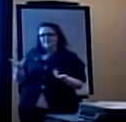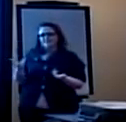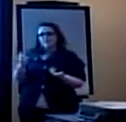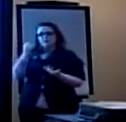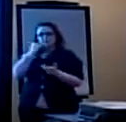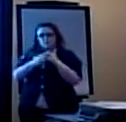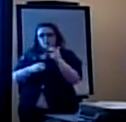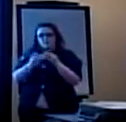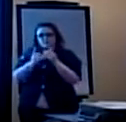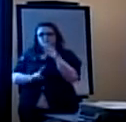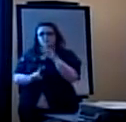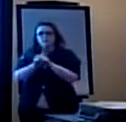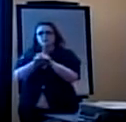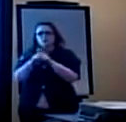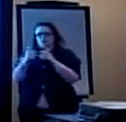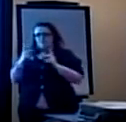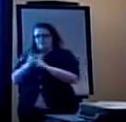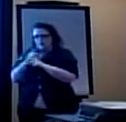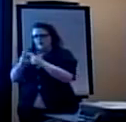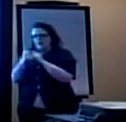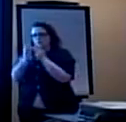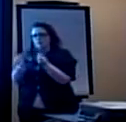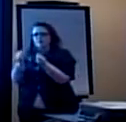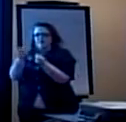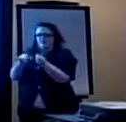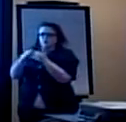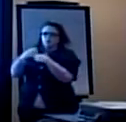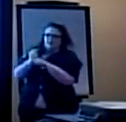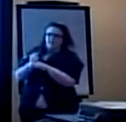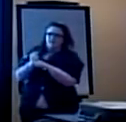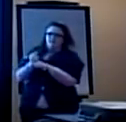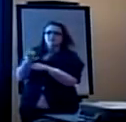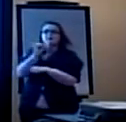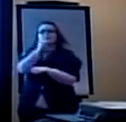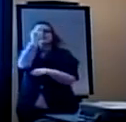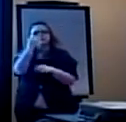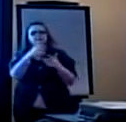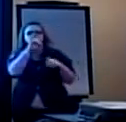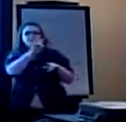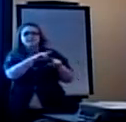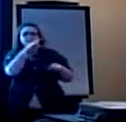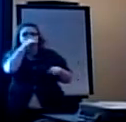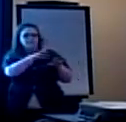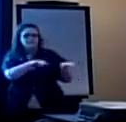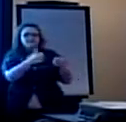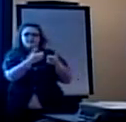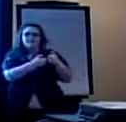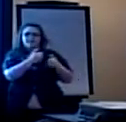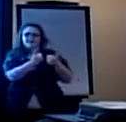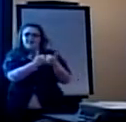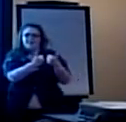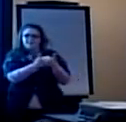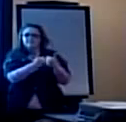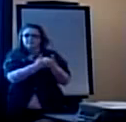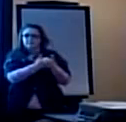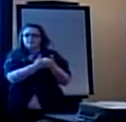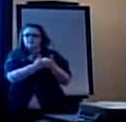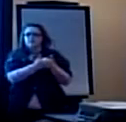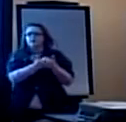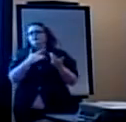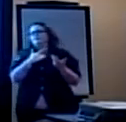you get really involved. It's like when children create games. And many of the literacy programs that are involved with games tend to be around educational